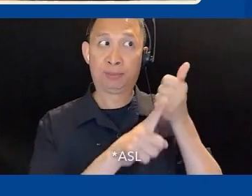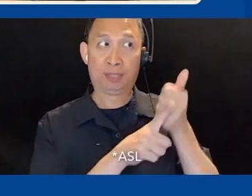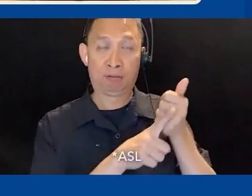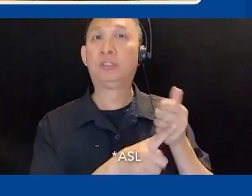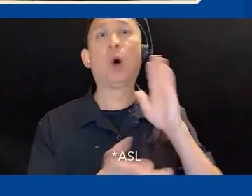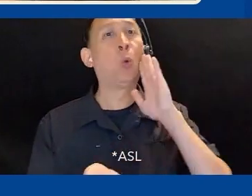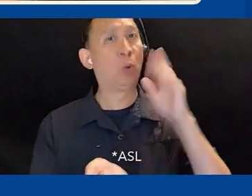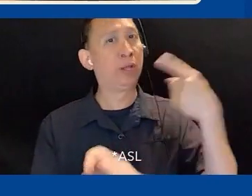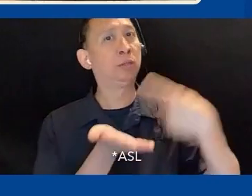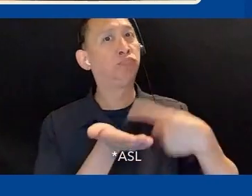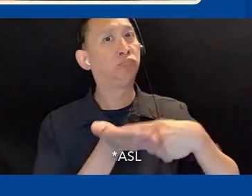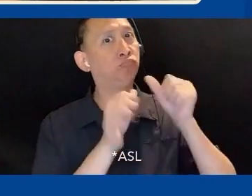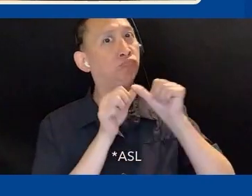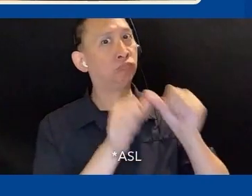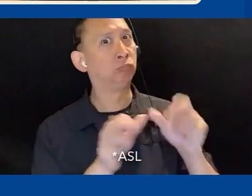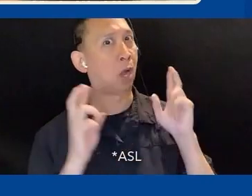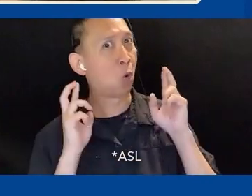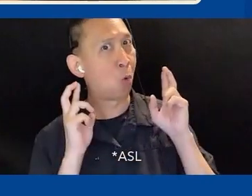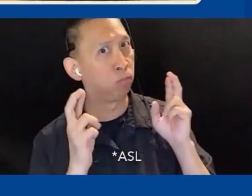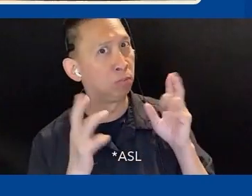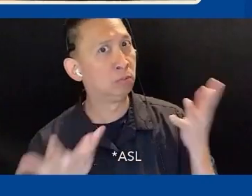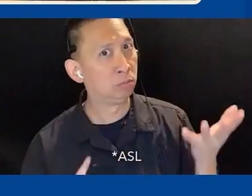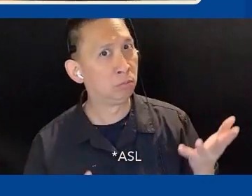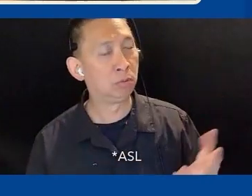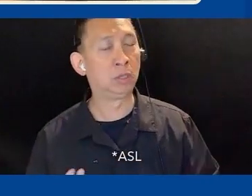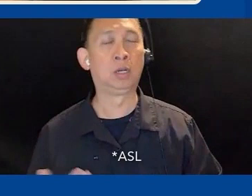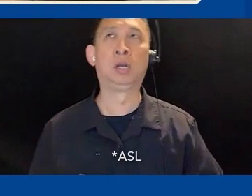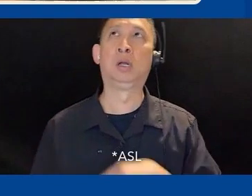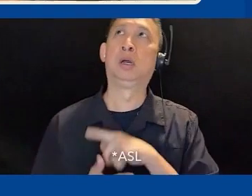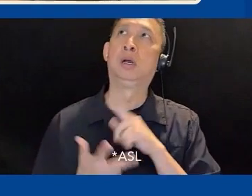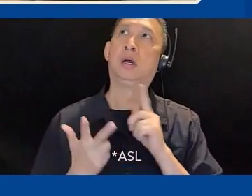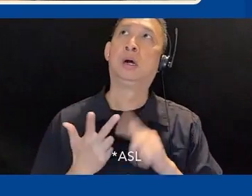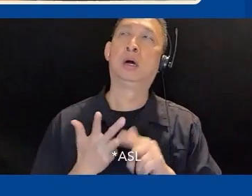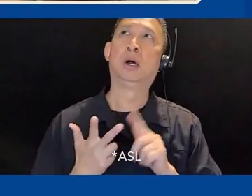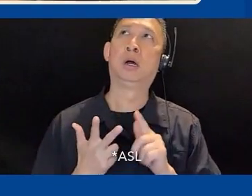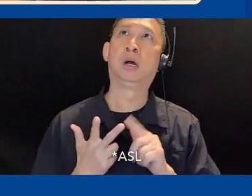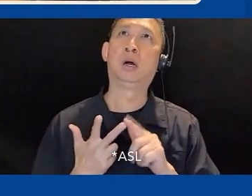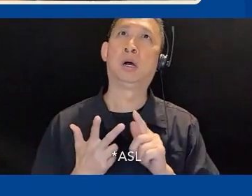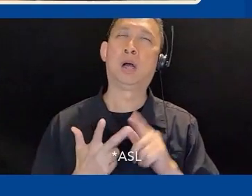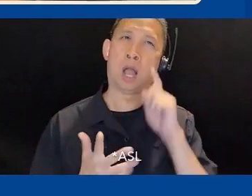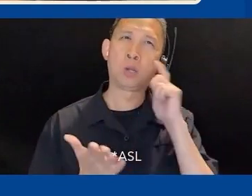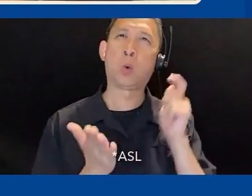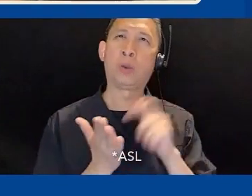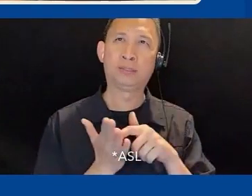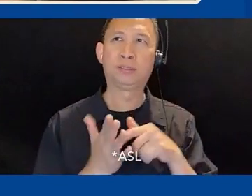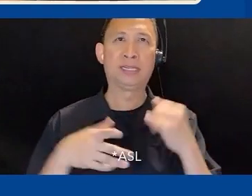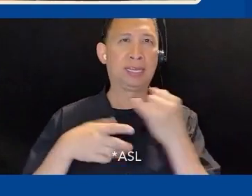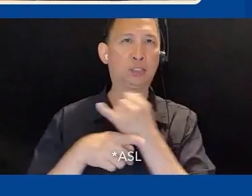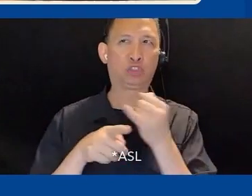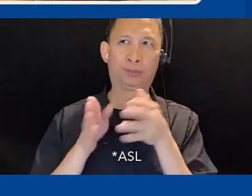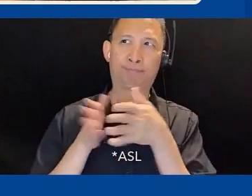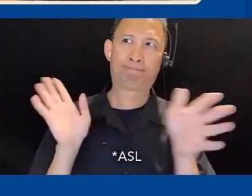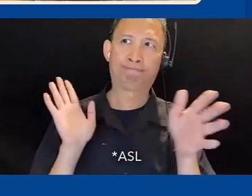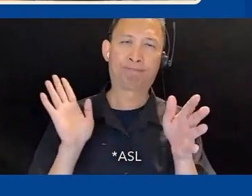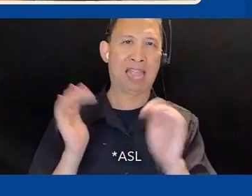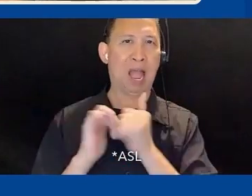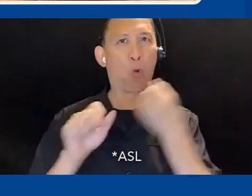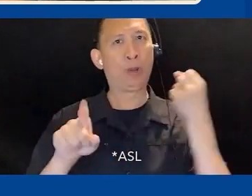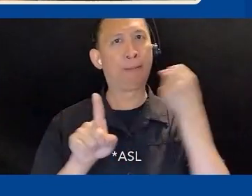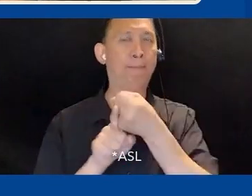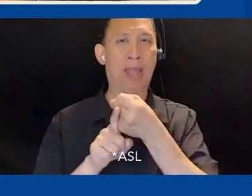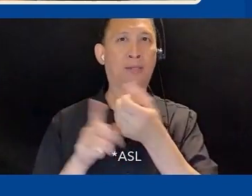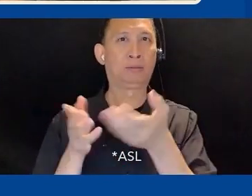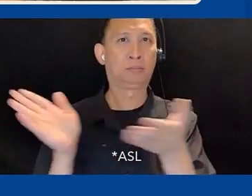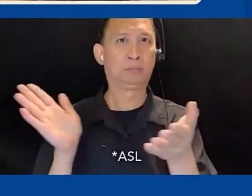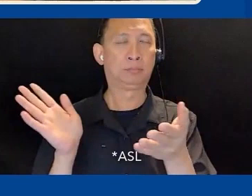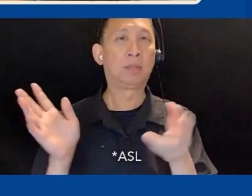time. Then there was impact and kind of discussion within the industry. I know that there were panels